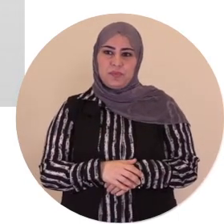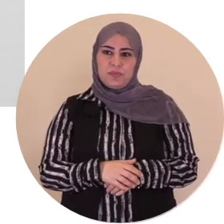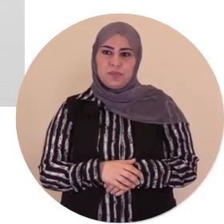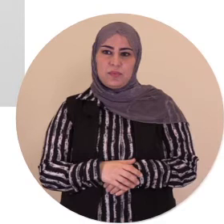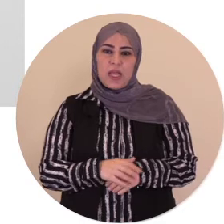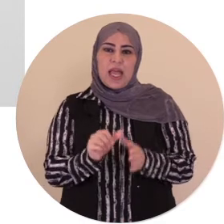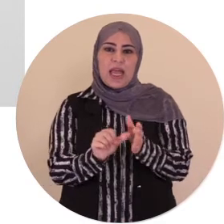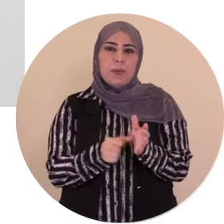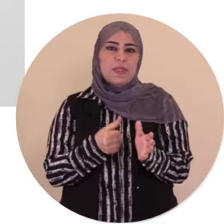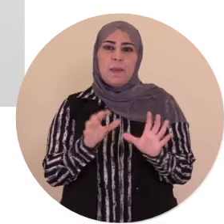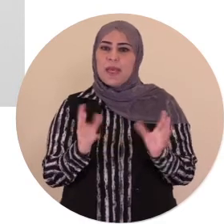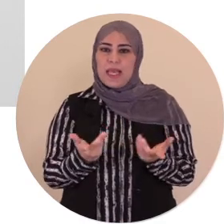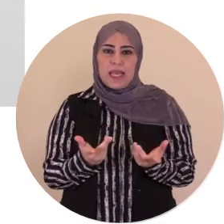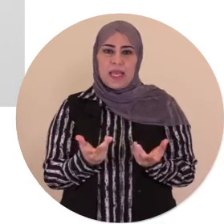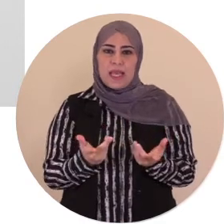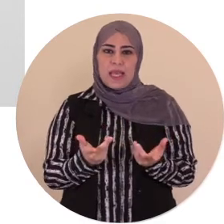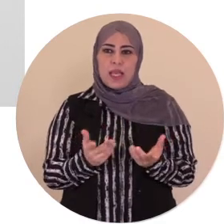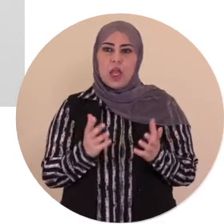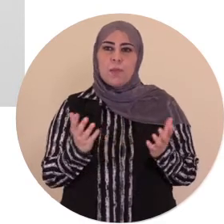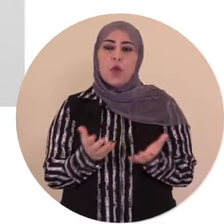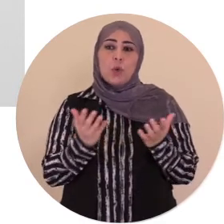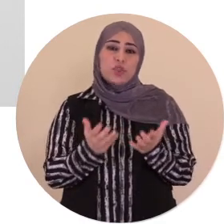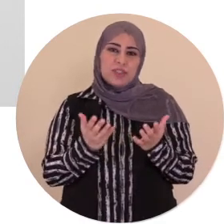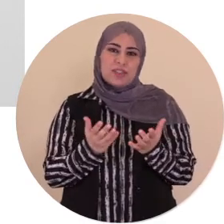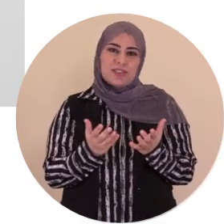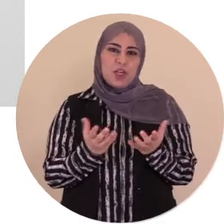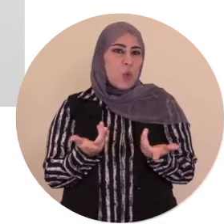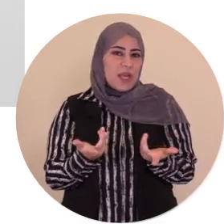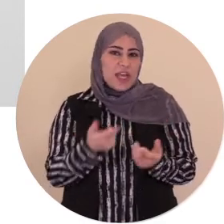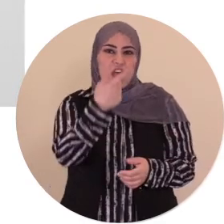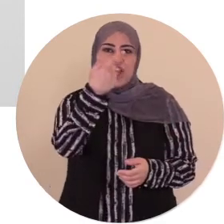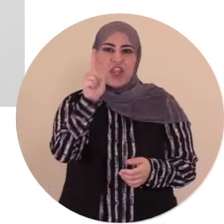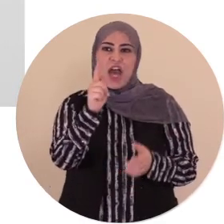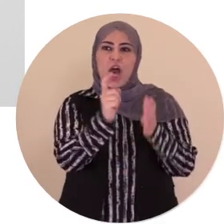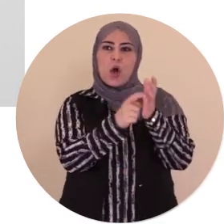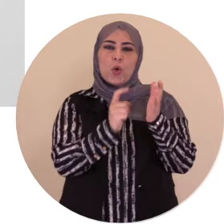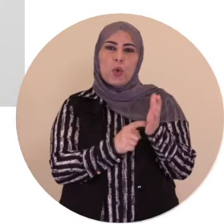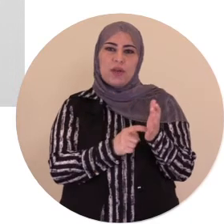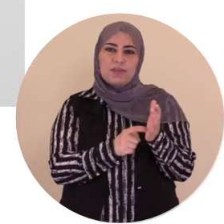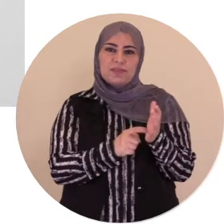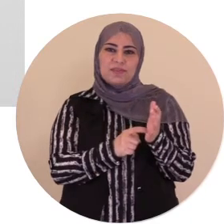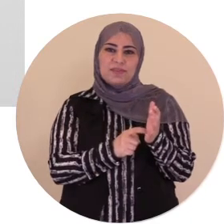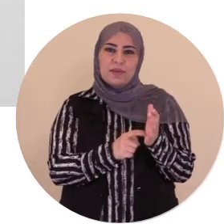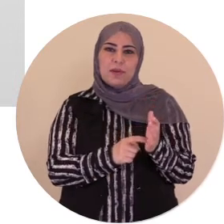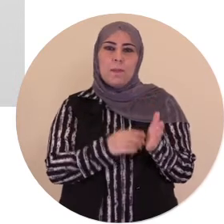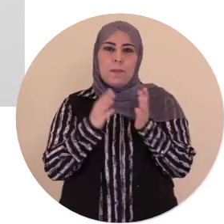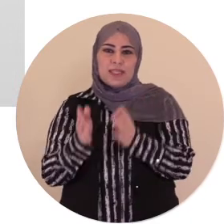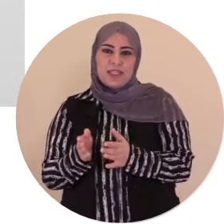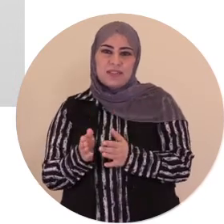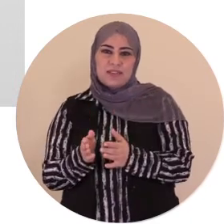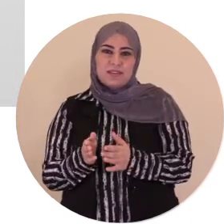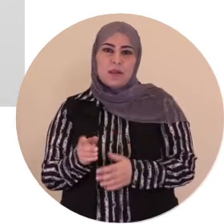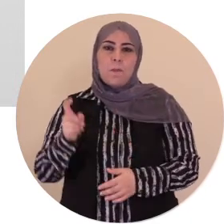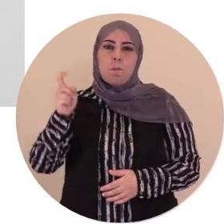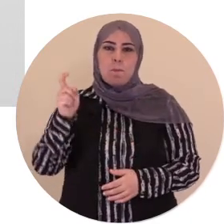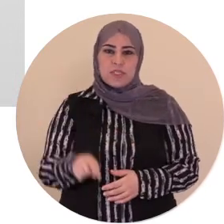must be remembered by Ali. You may ask, what do I mean by modal verbs? What are modal verbs? Here are